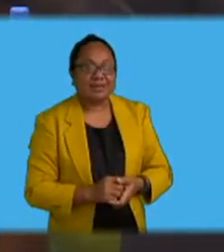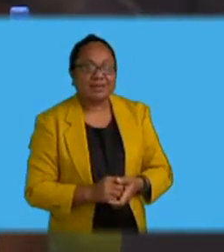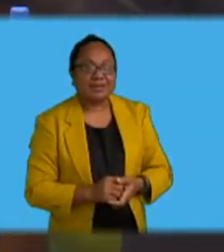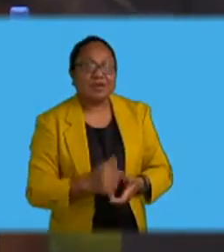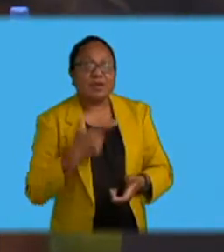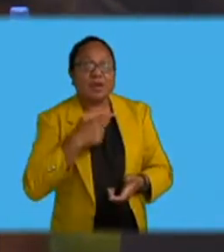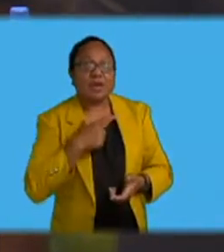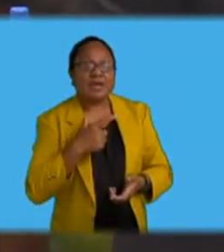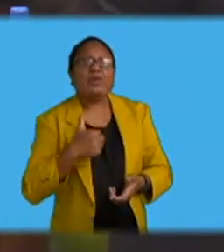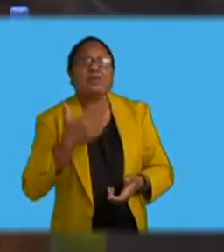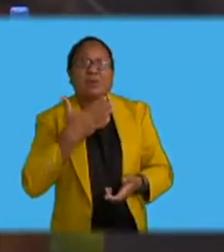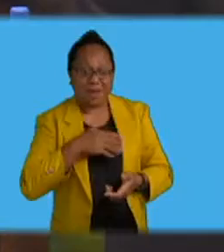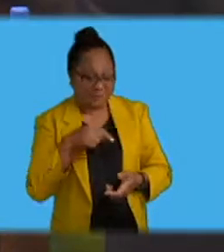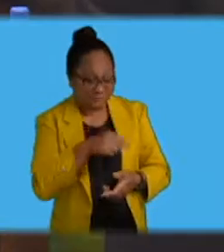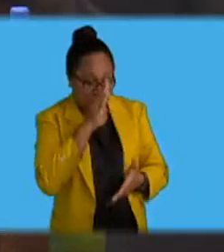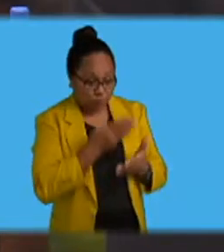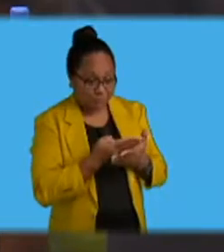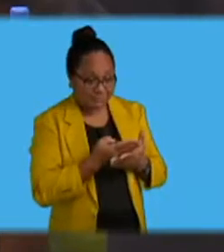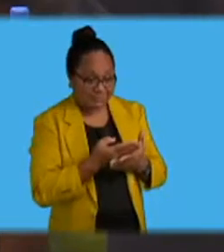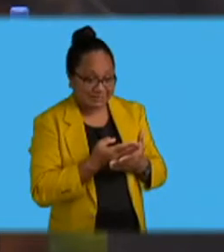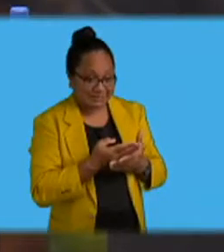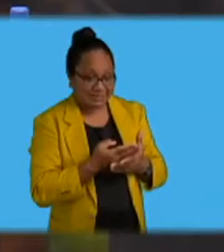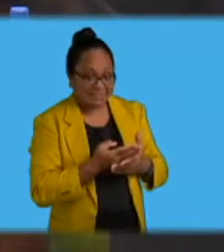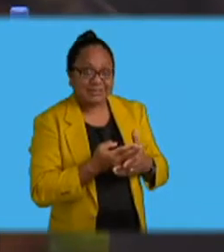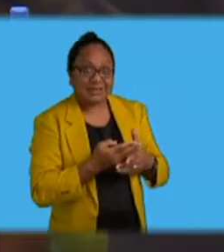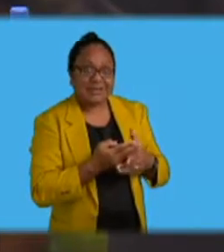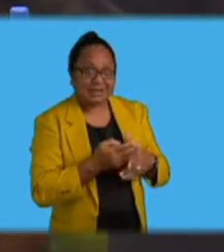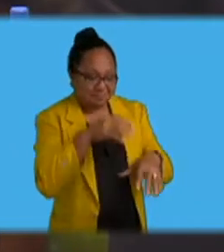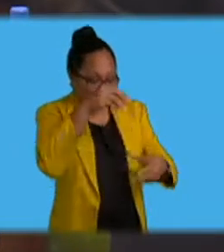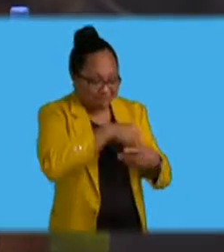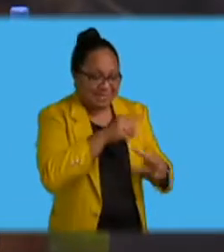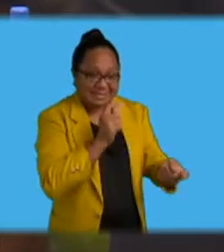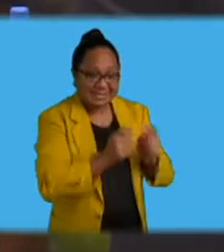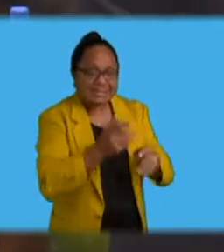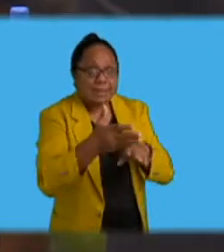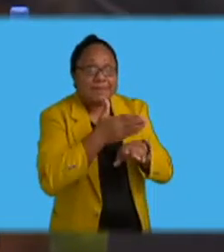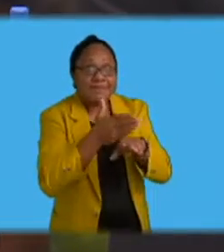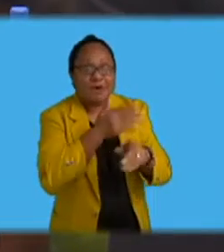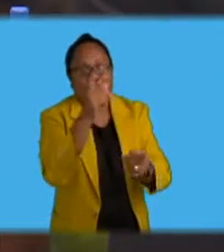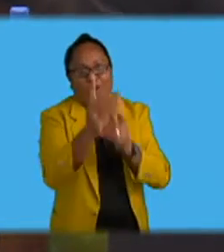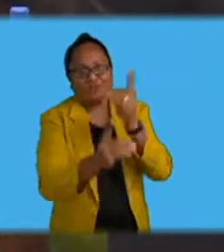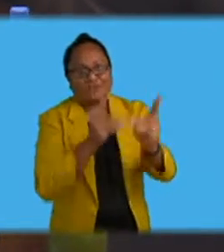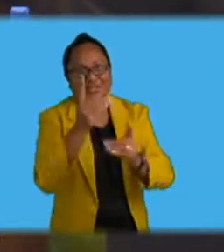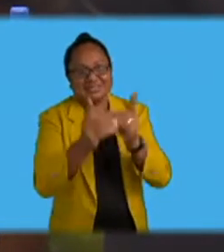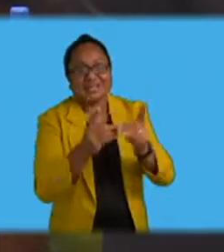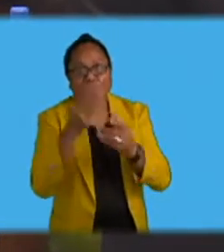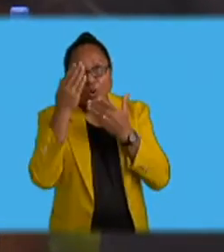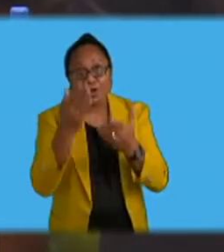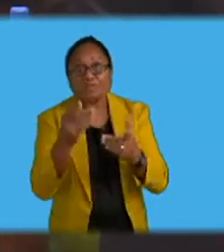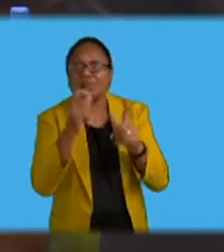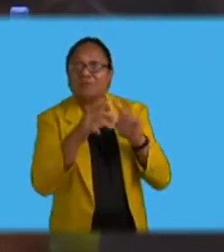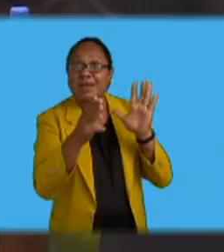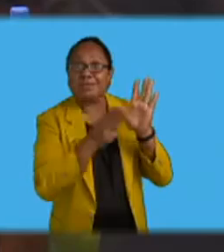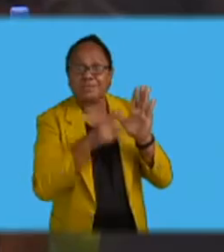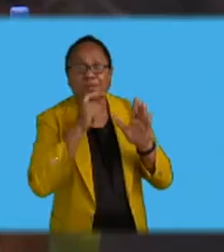this before this conference that's starting, I believe, today and tomorrow. Honourable Acting Prime Minister will be there to open it.